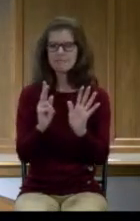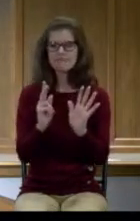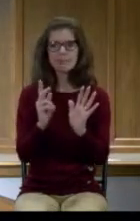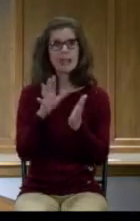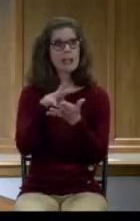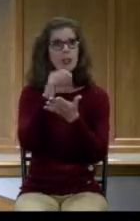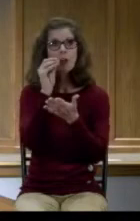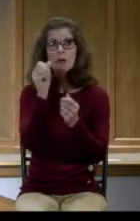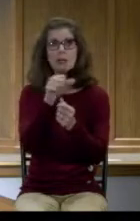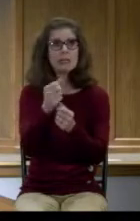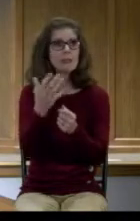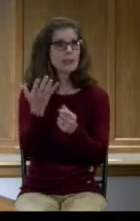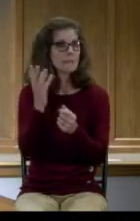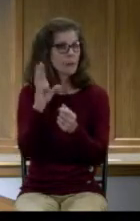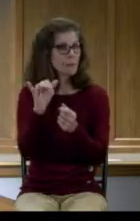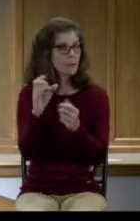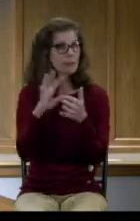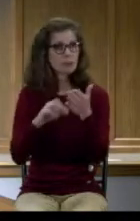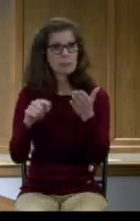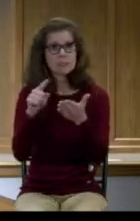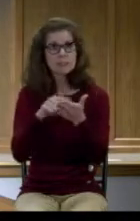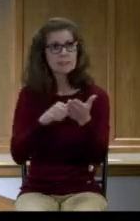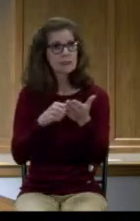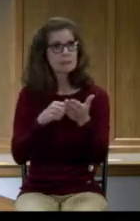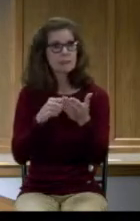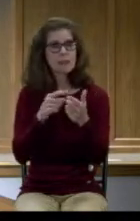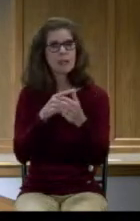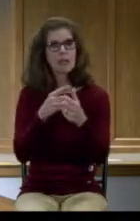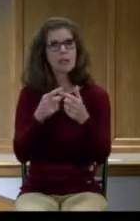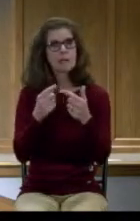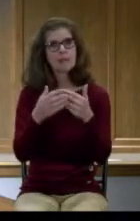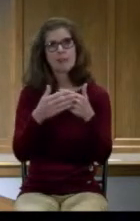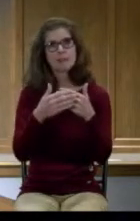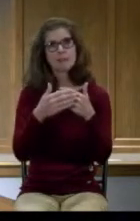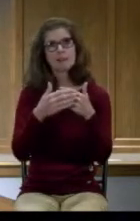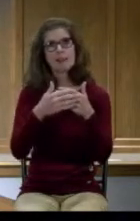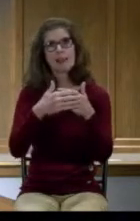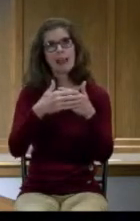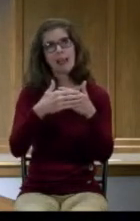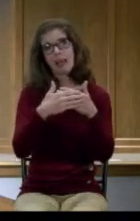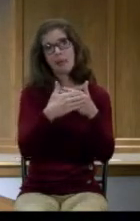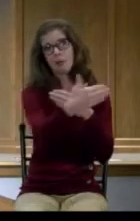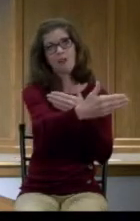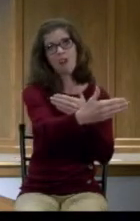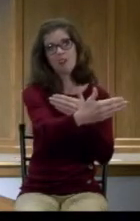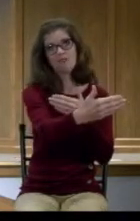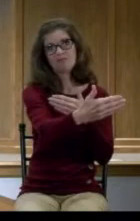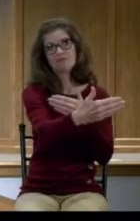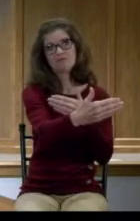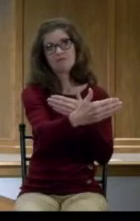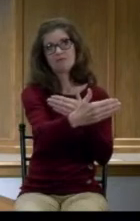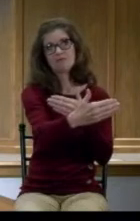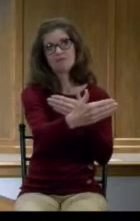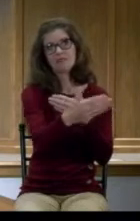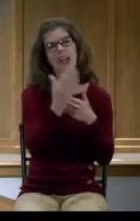But then I move on. And do you know why I do